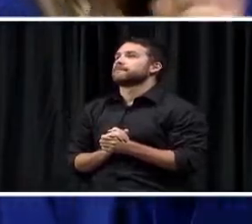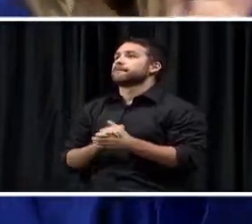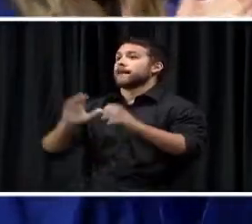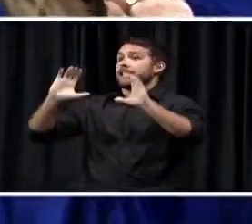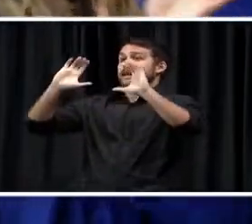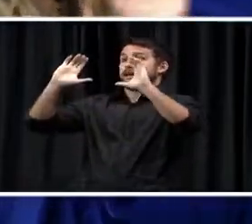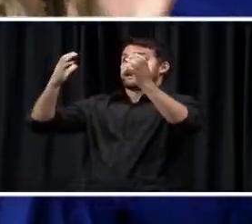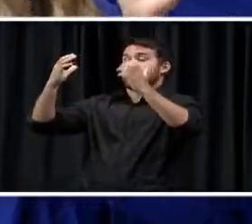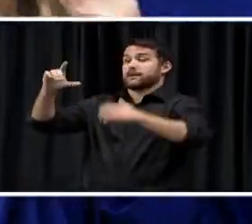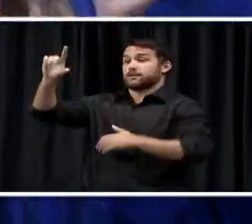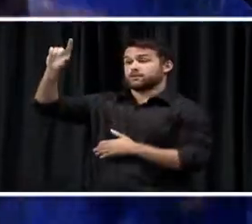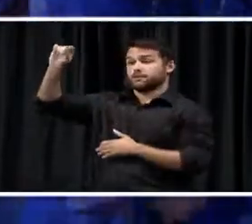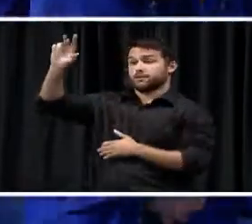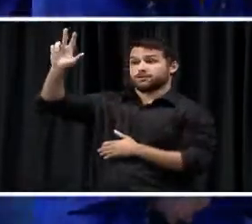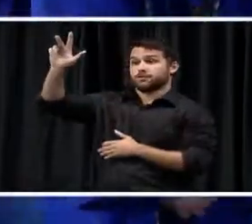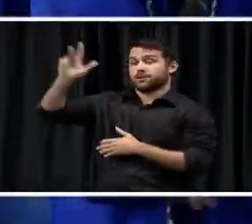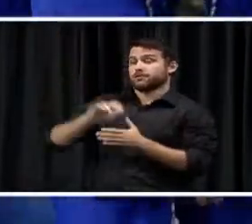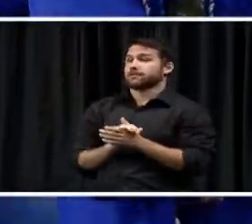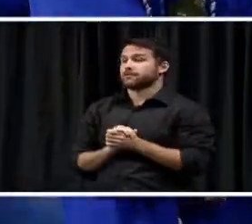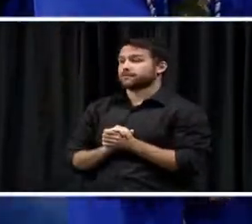Class of 2023,